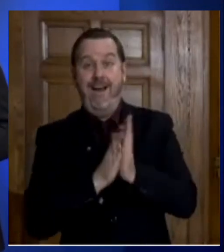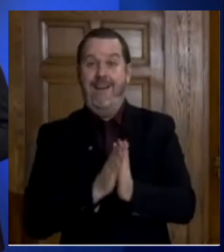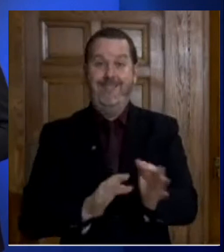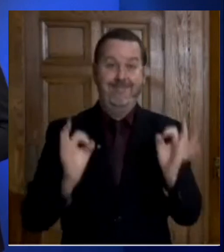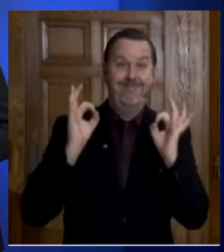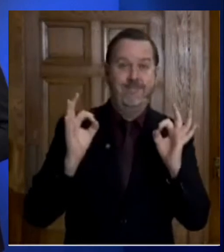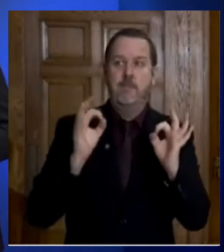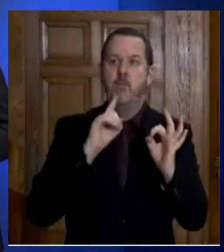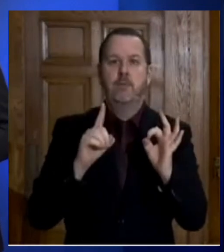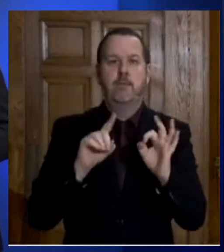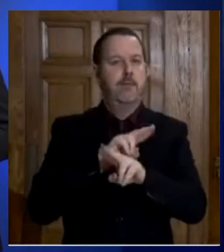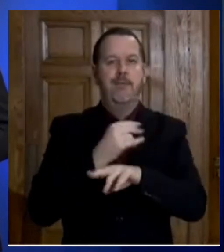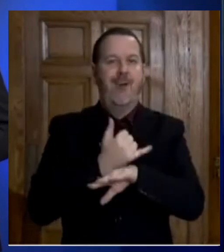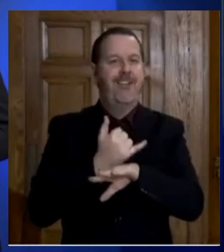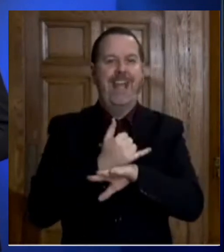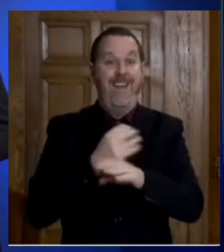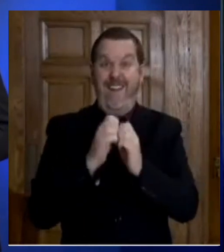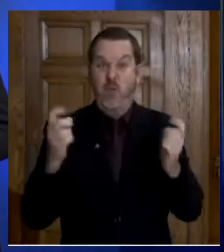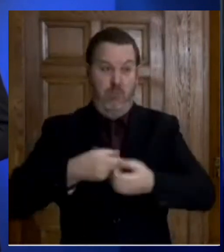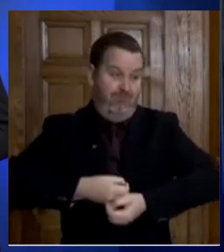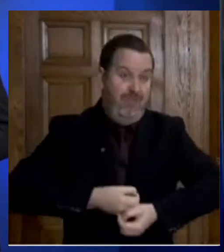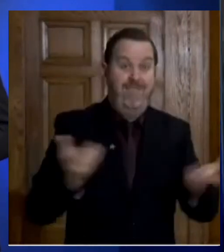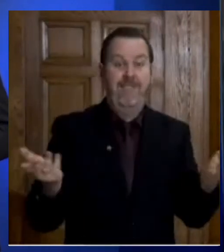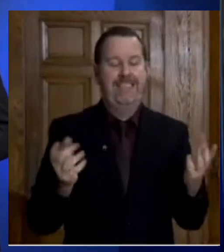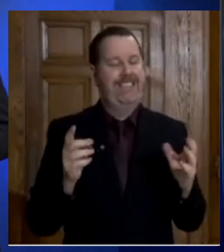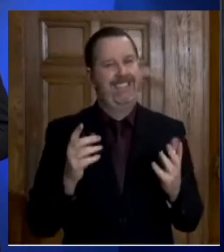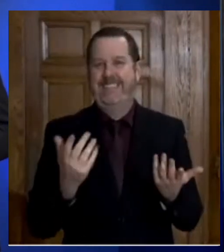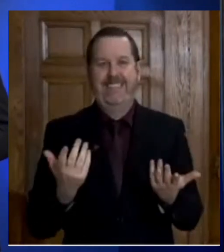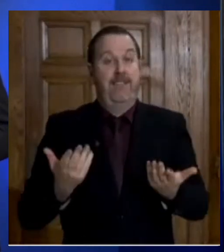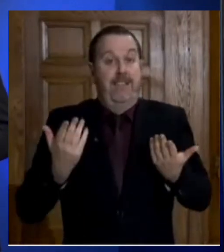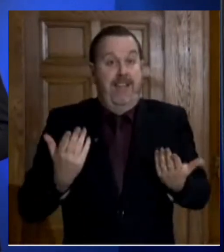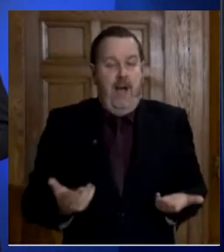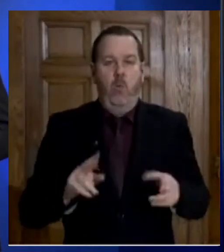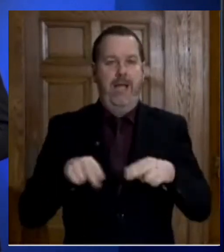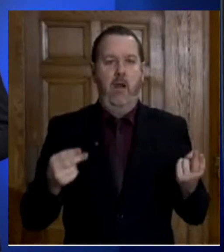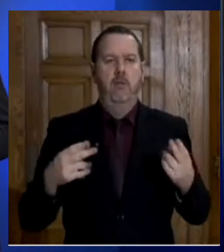and not just yet. Now is not the time for us to relax.